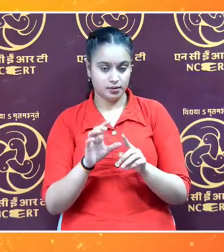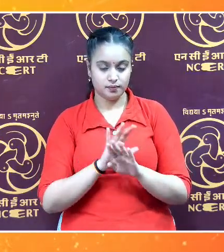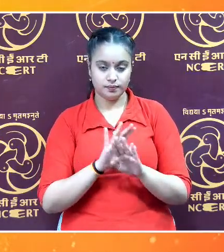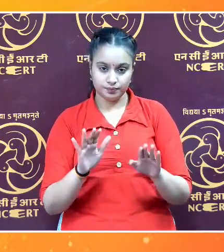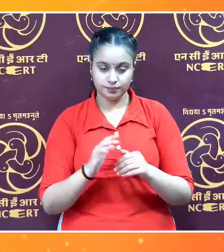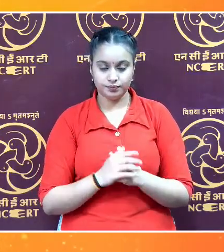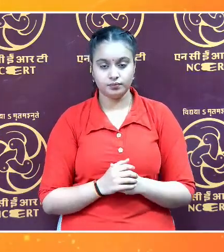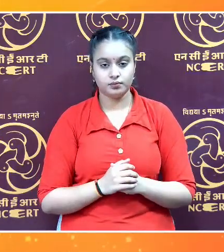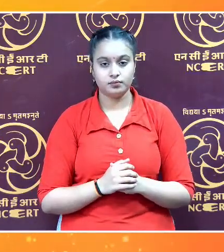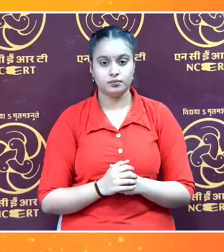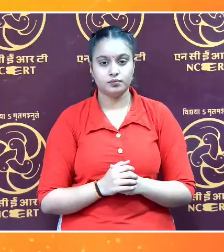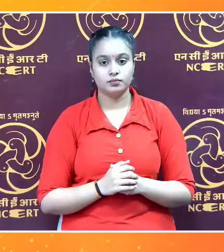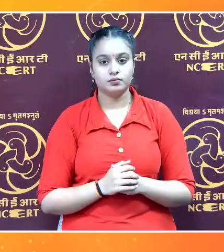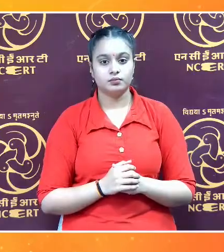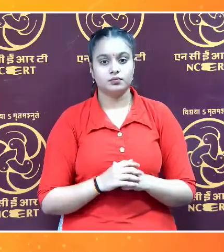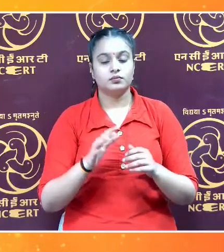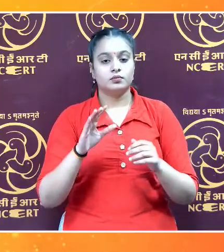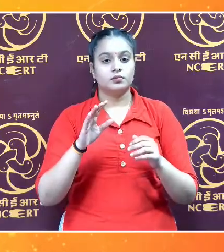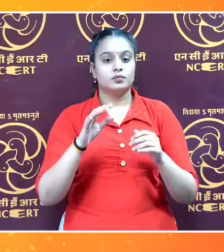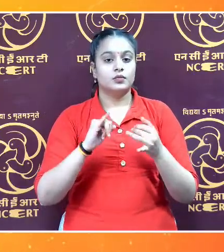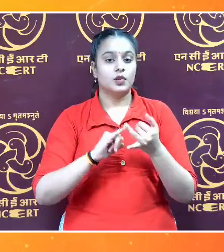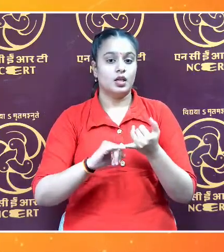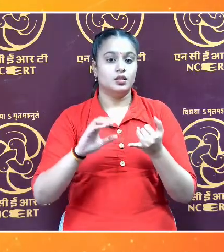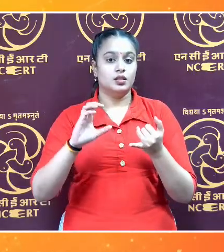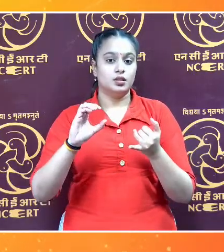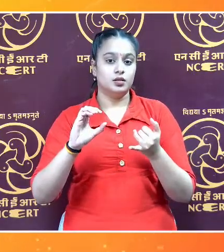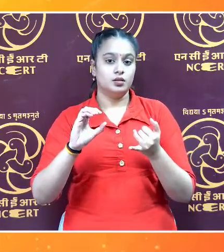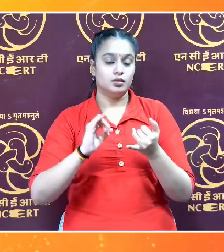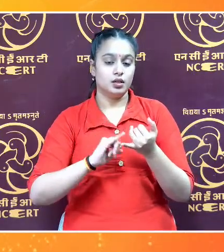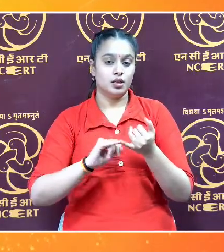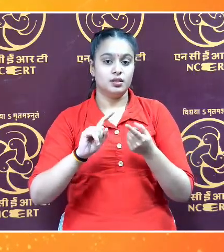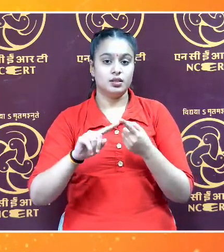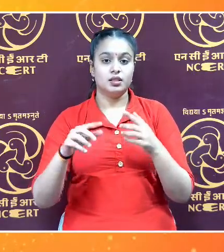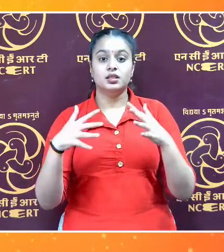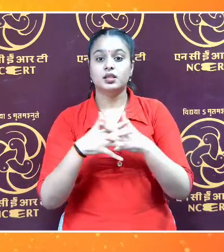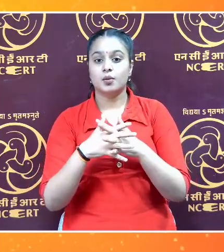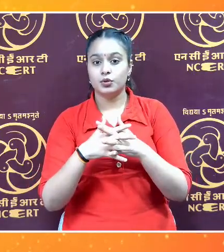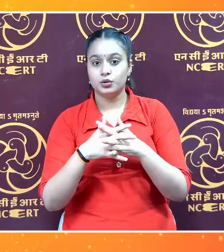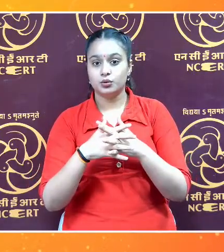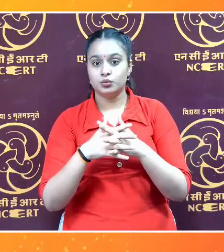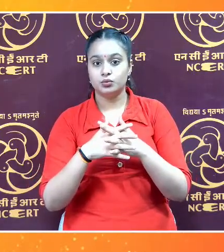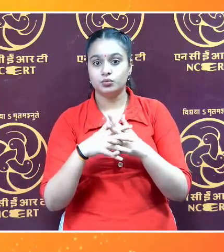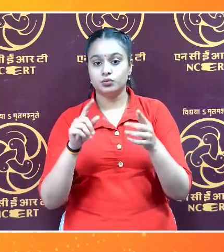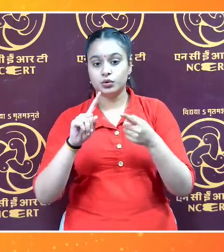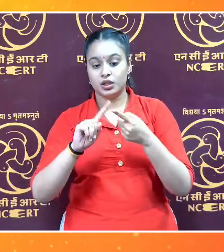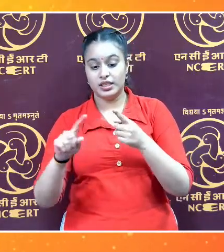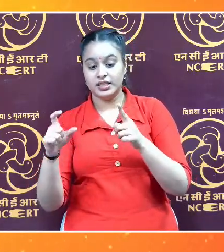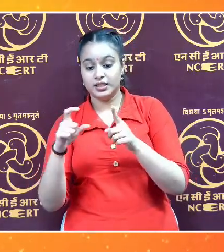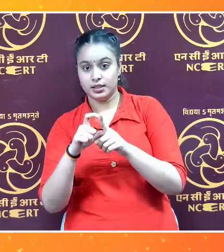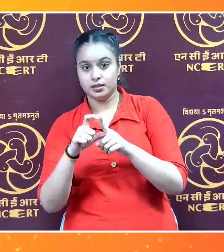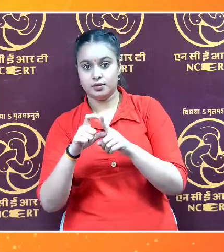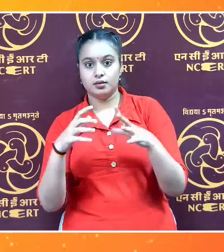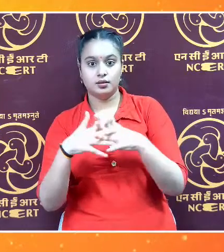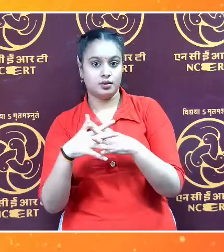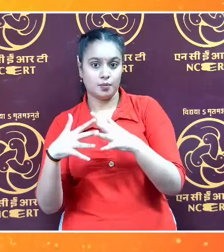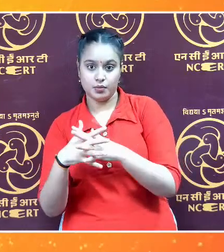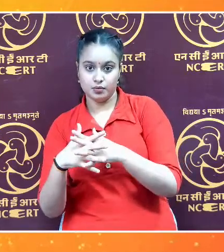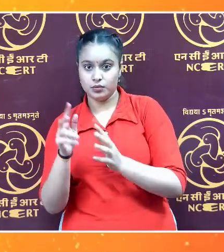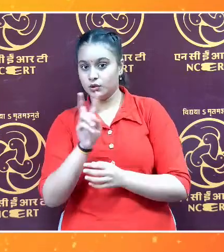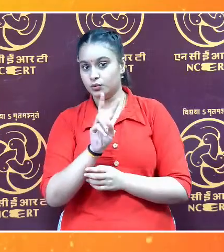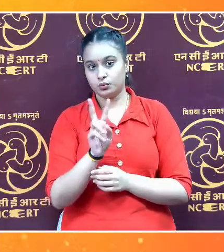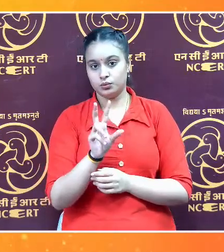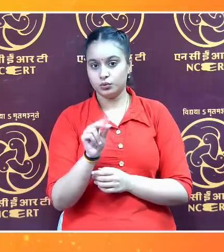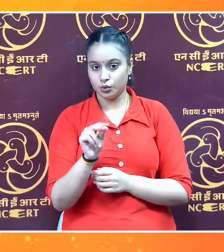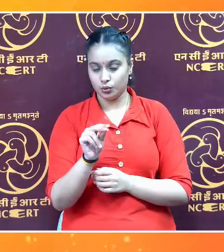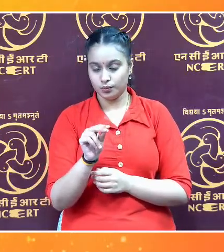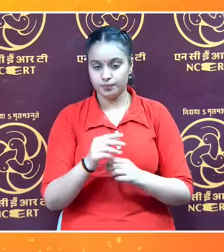there you have to, and sewed. So sewed, SEW, Yeah. and you have just put ED. You ED. did not put double O, Yes. double W